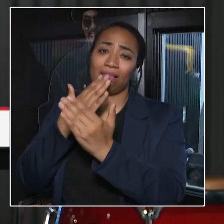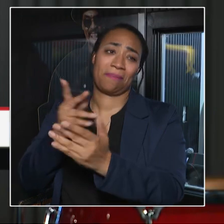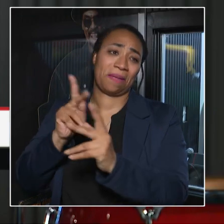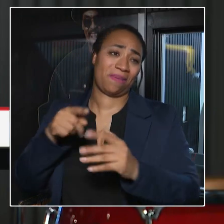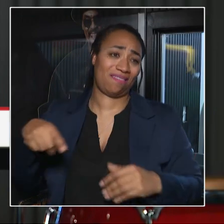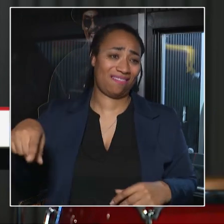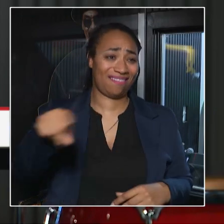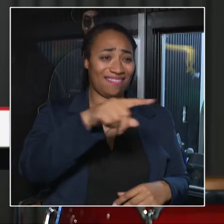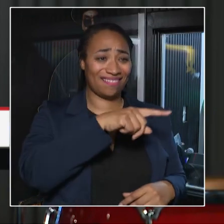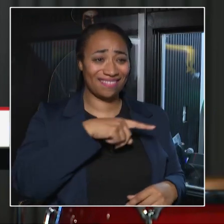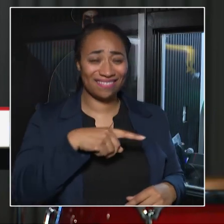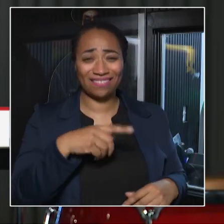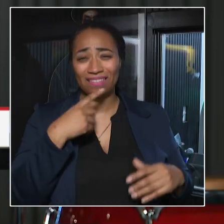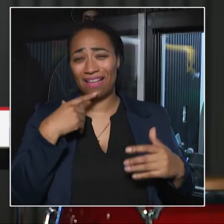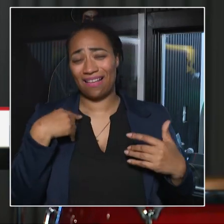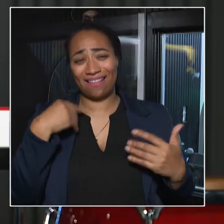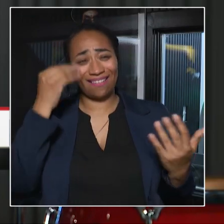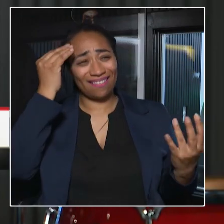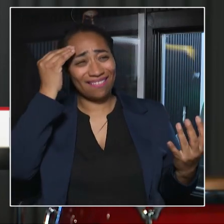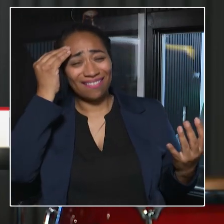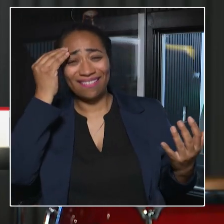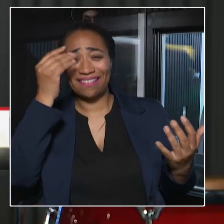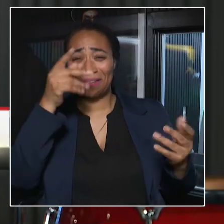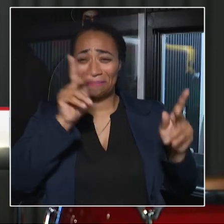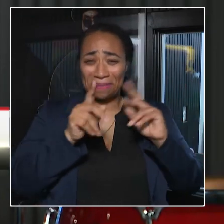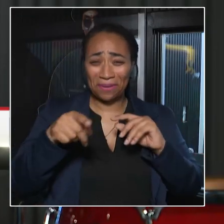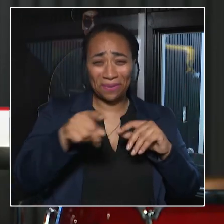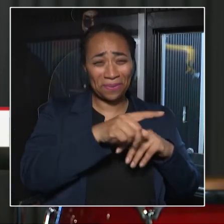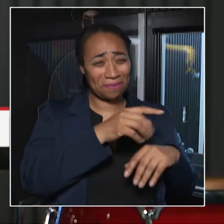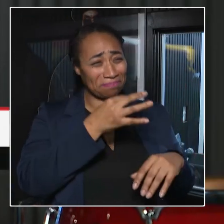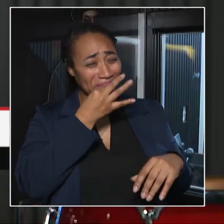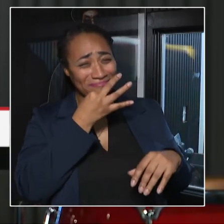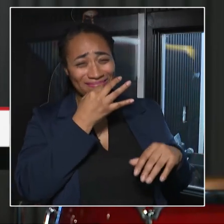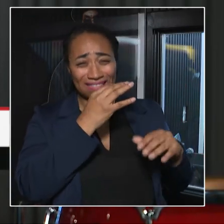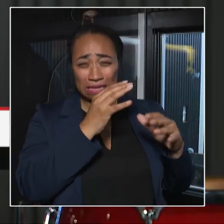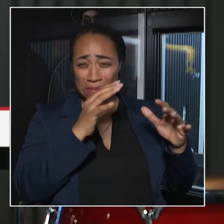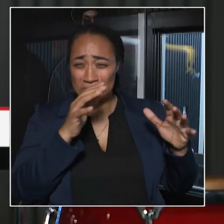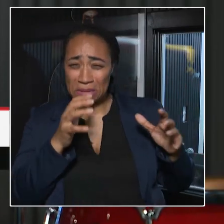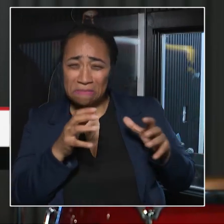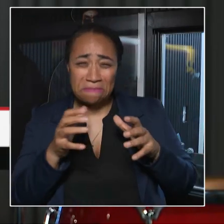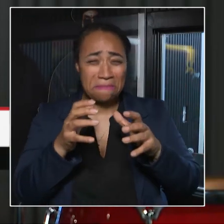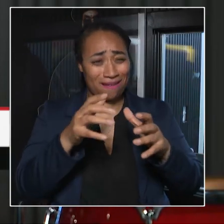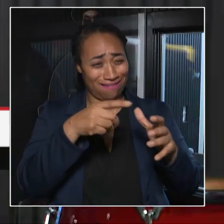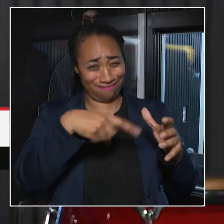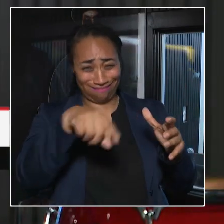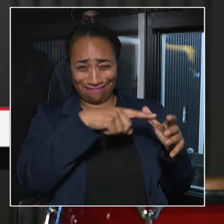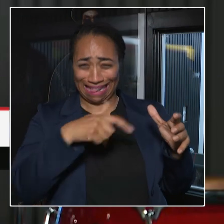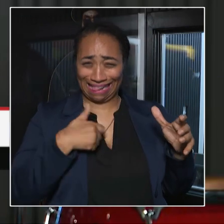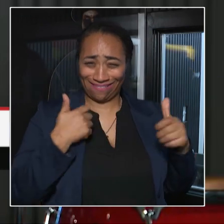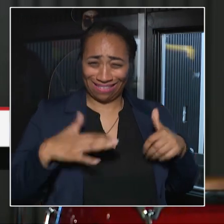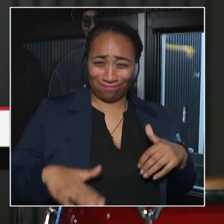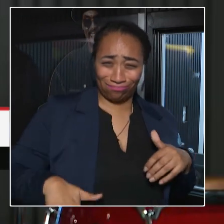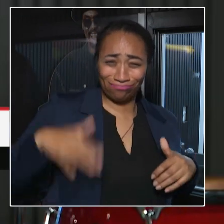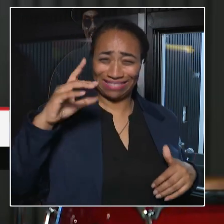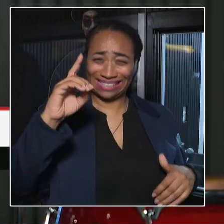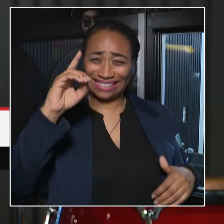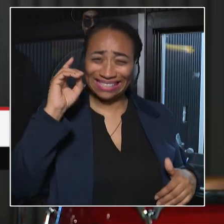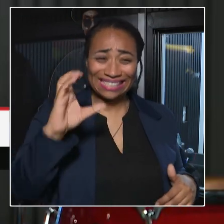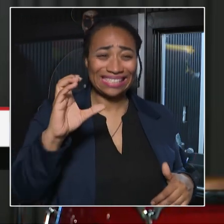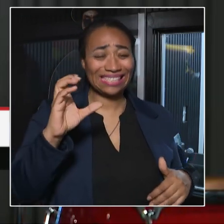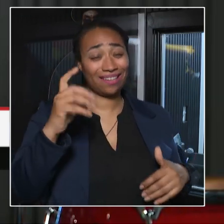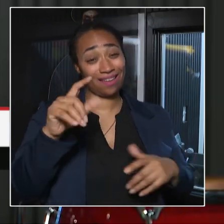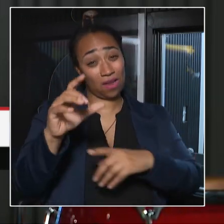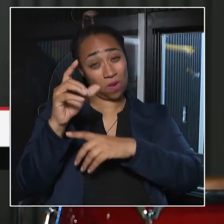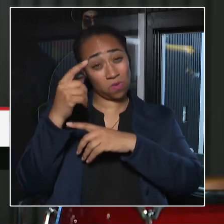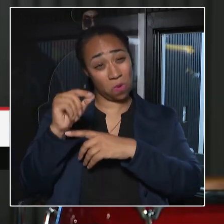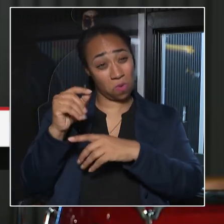in Washington, D.C., that is really the sound of the city. I know Ron Moten and the